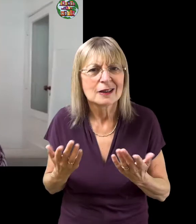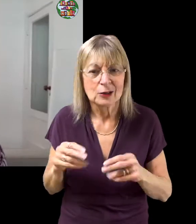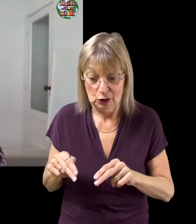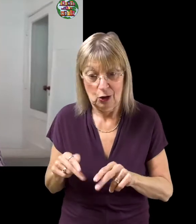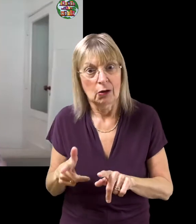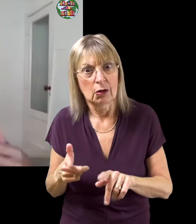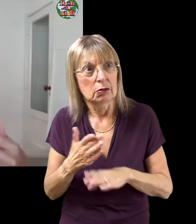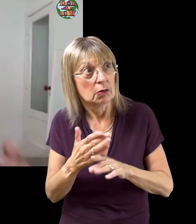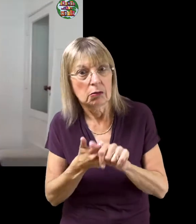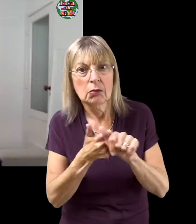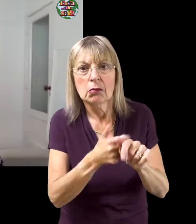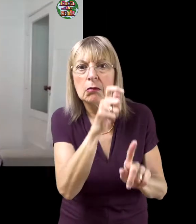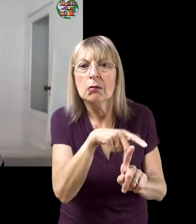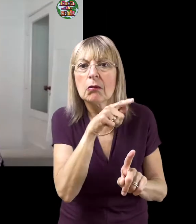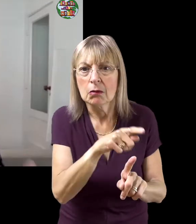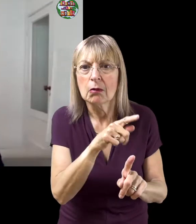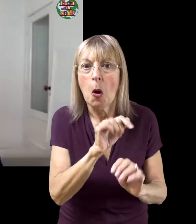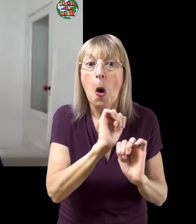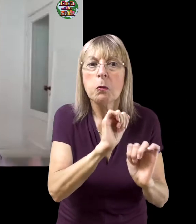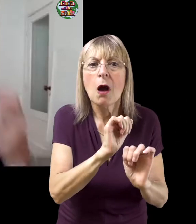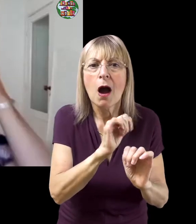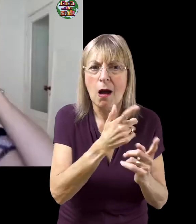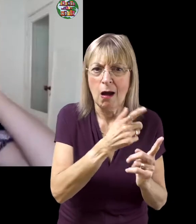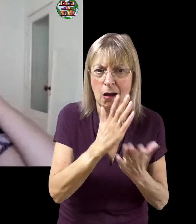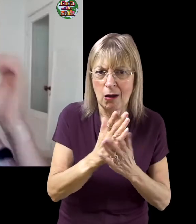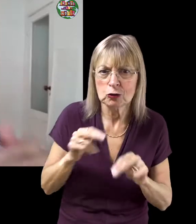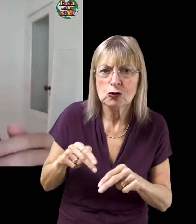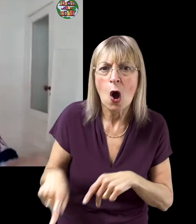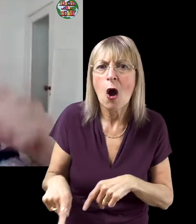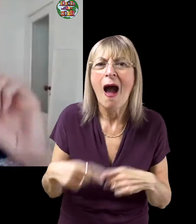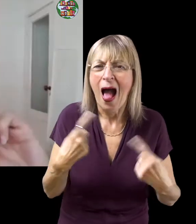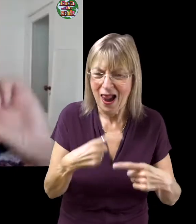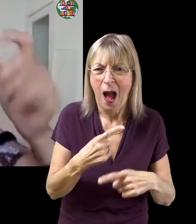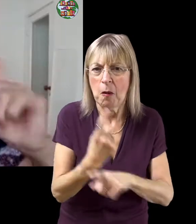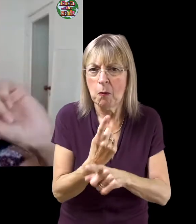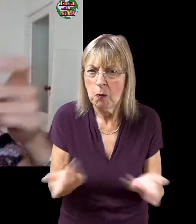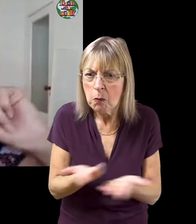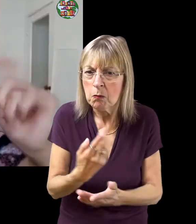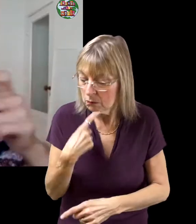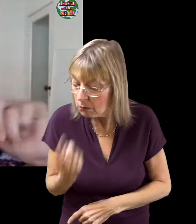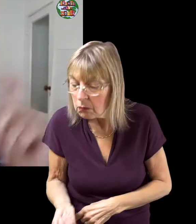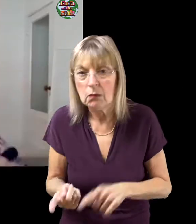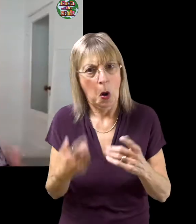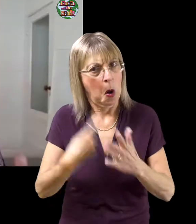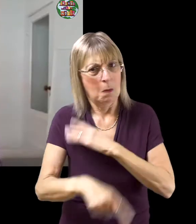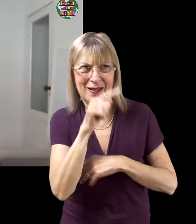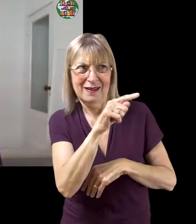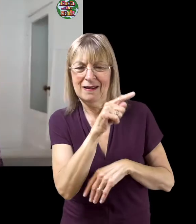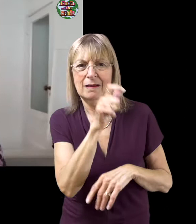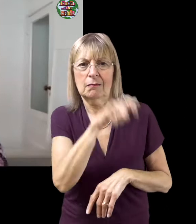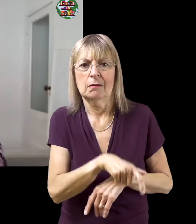different. When an assistance dog is working, only the special owner of the